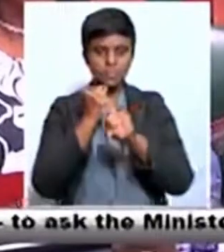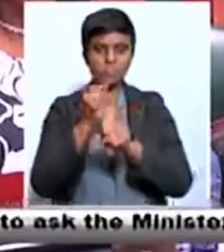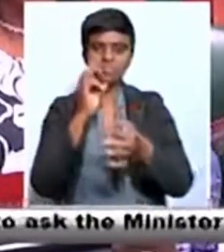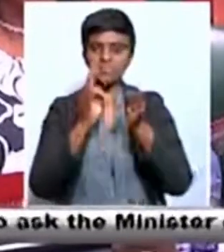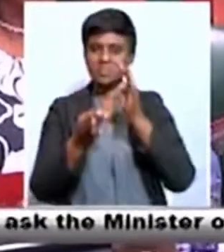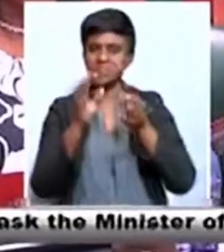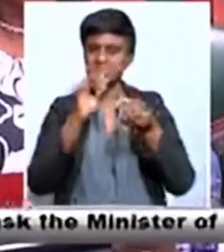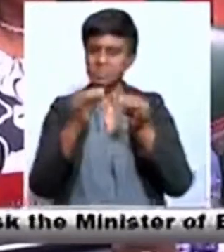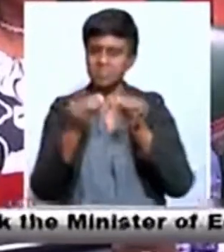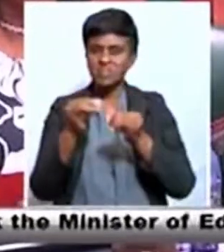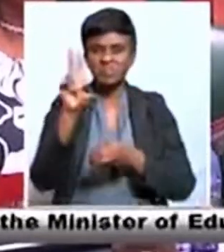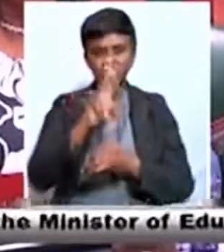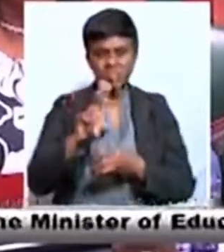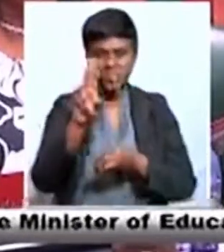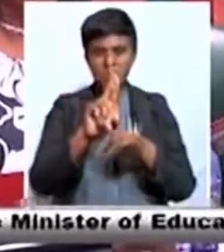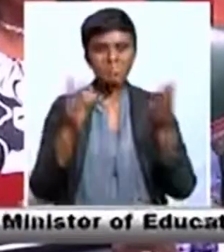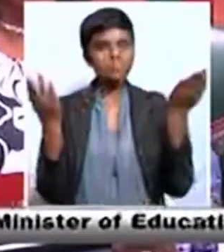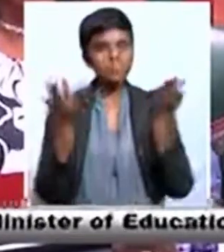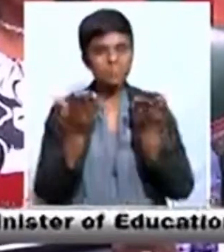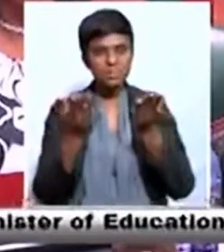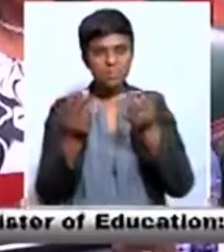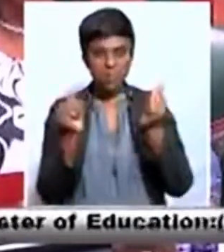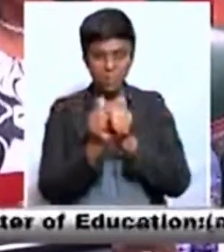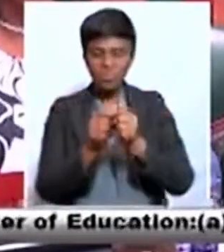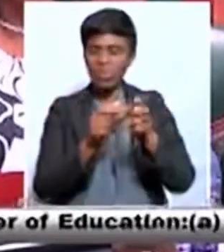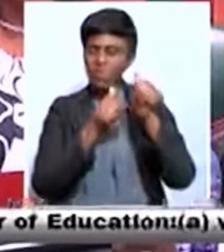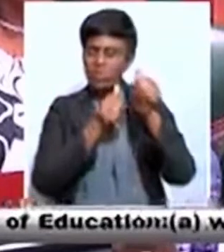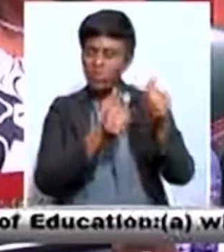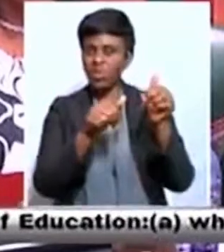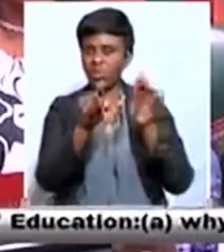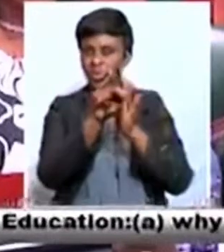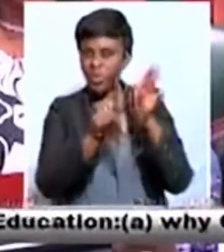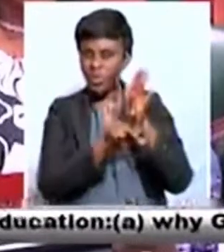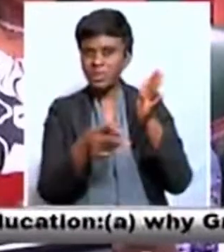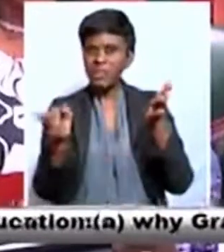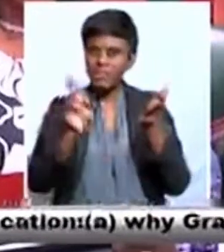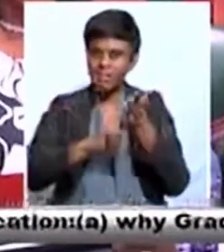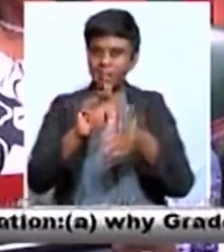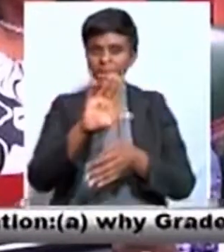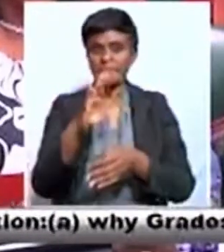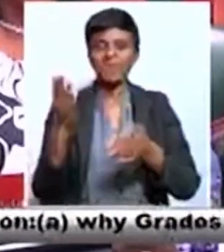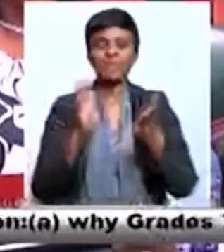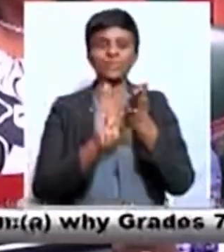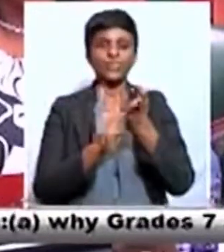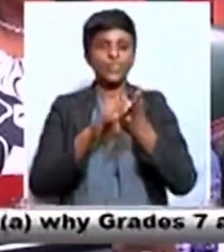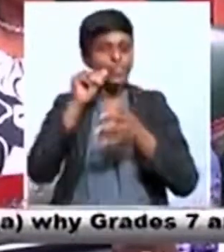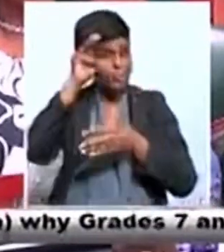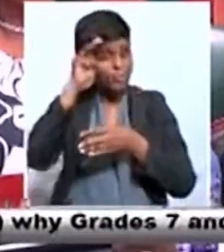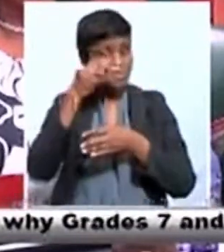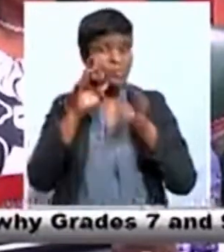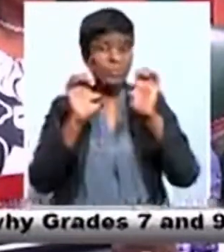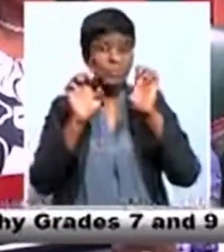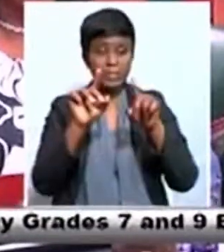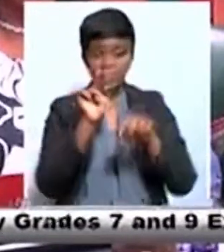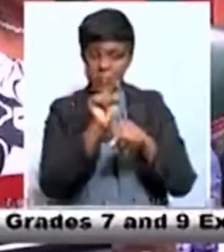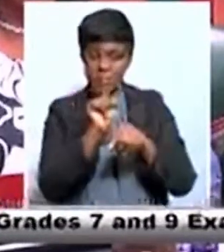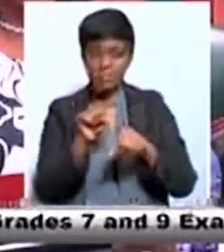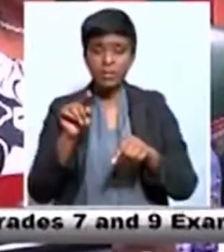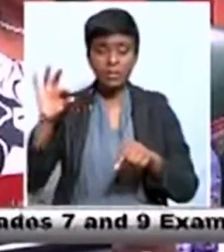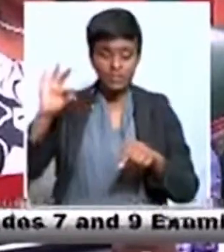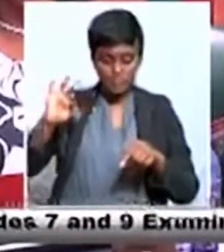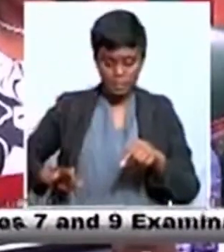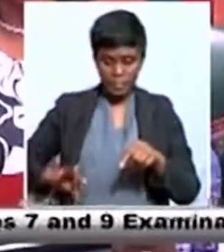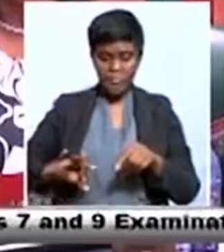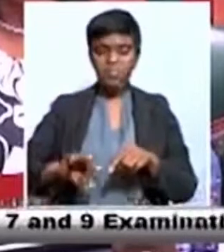used, are in accordance with the re-entry policy of the Ministry of Education. Therefore, the benefits of the